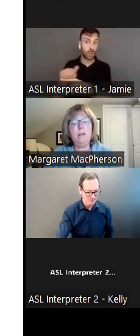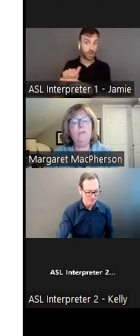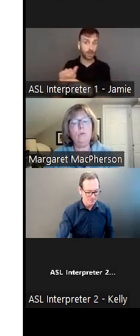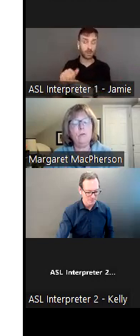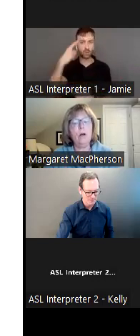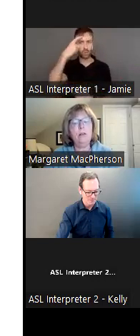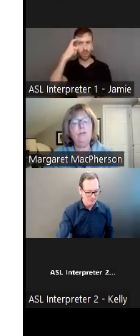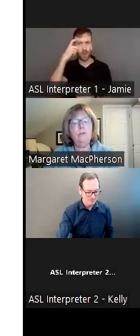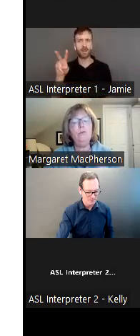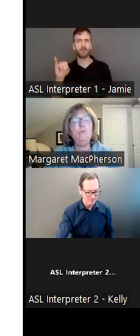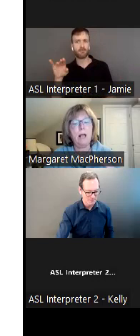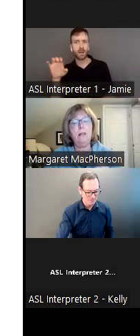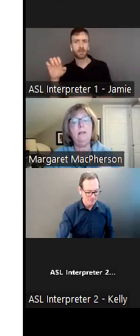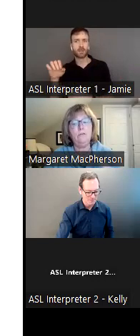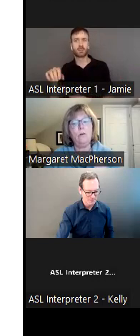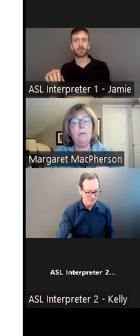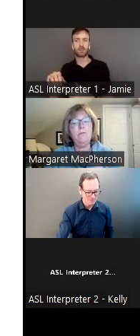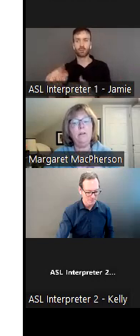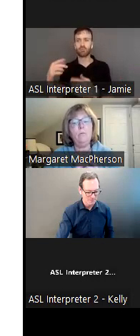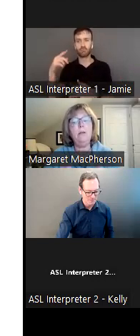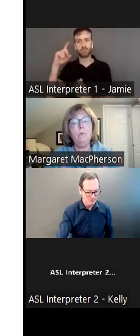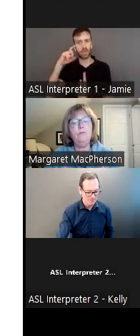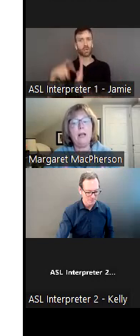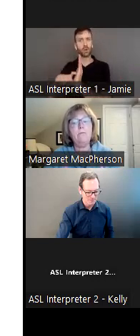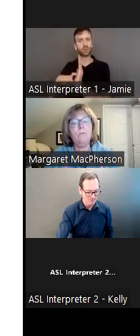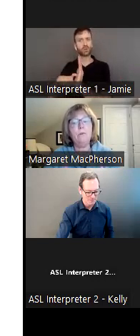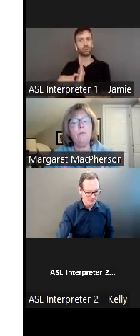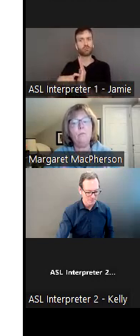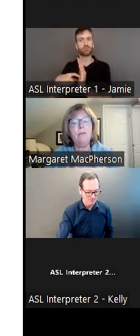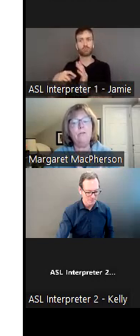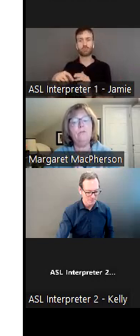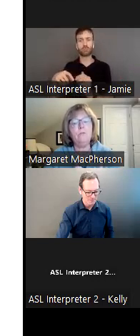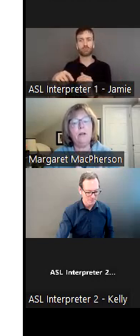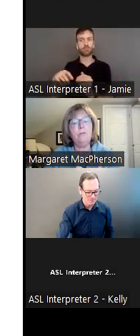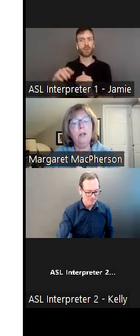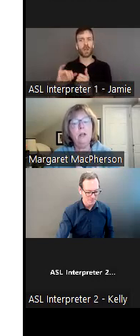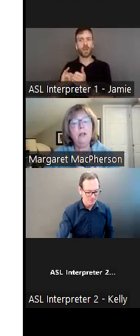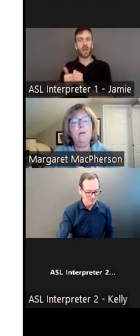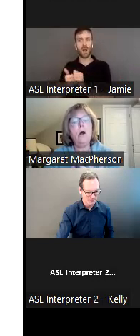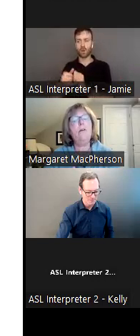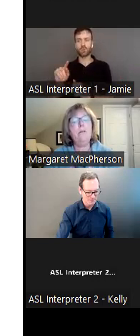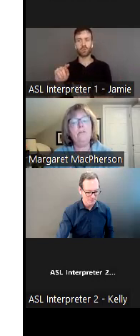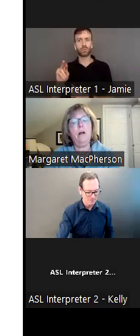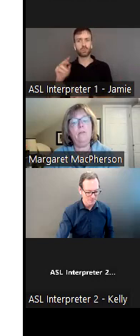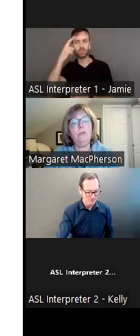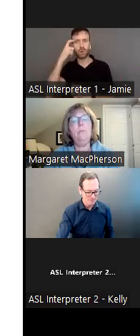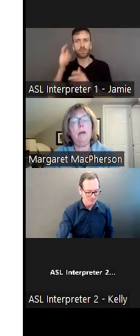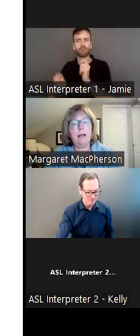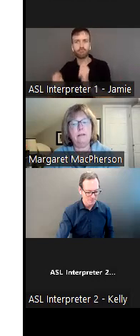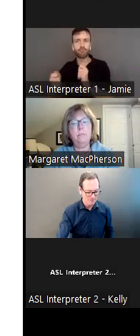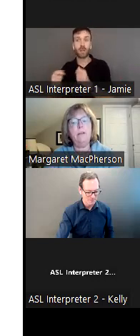and violence to acknowledge the mutuality of trauma and violence, the way it moves back and forth, and the way service providers, are